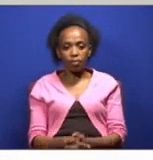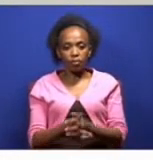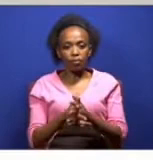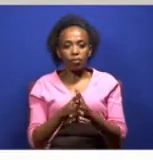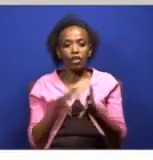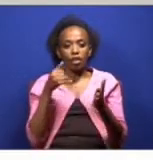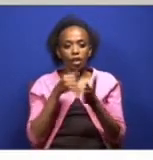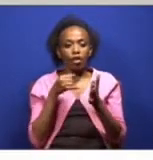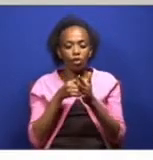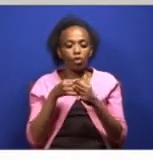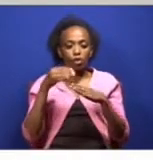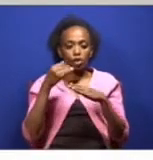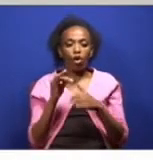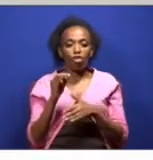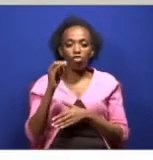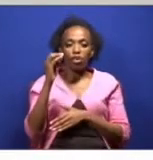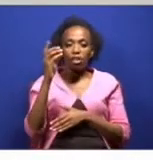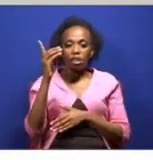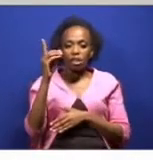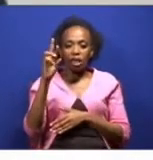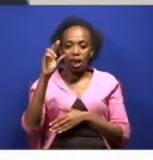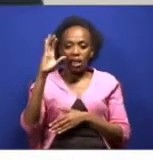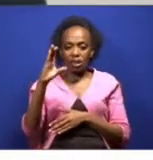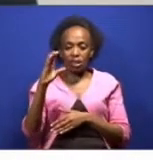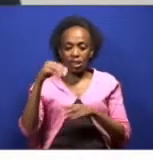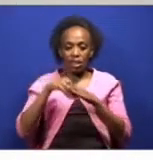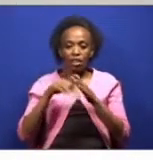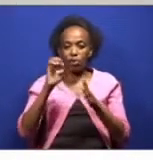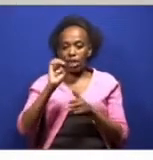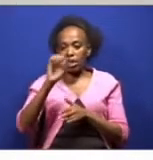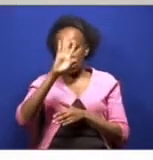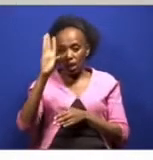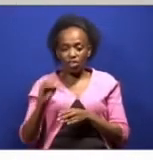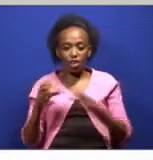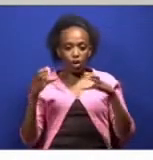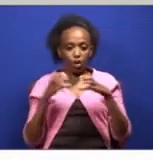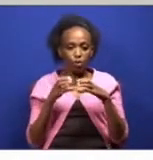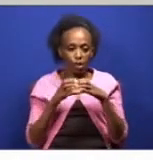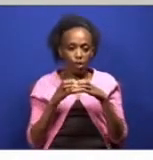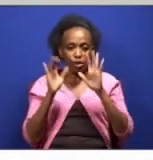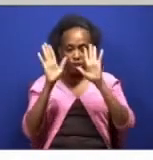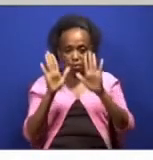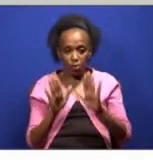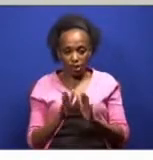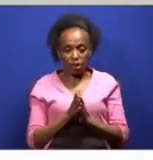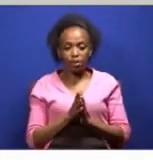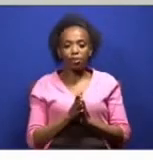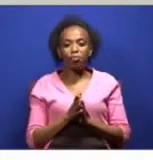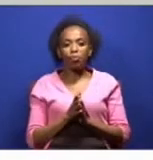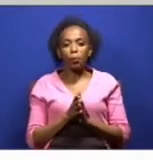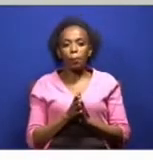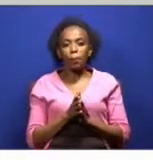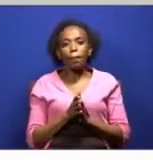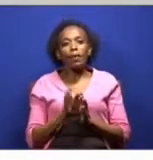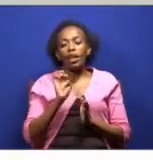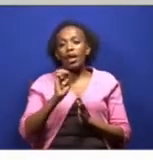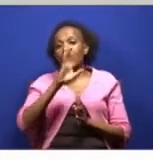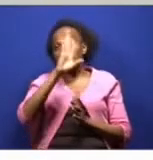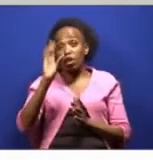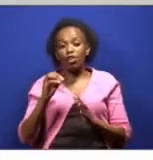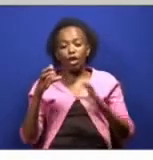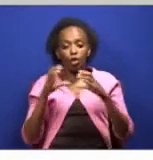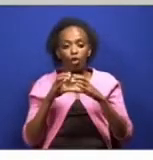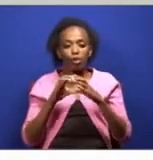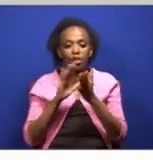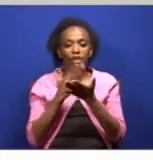The inclusion of DRC into the East African community was inevitable. I mean, the East African community